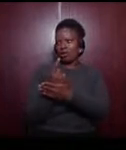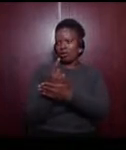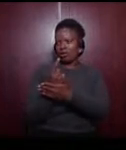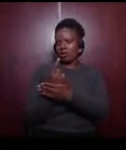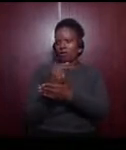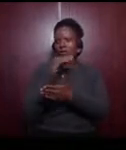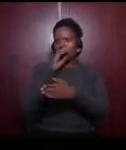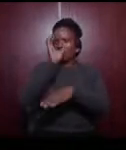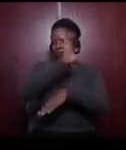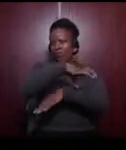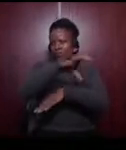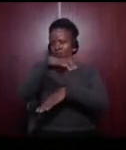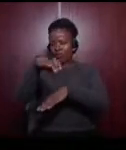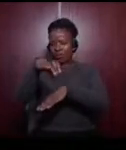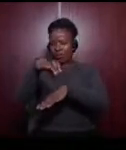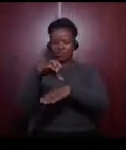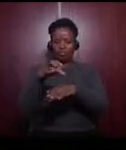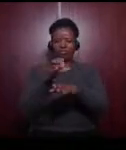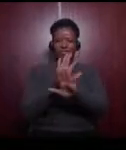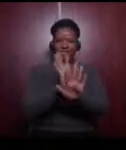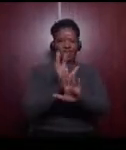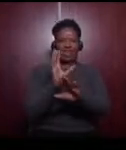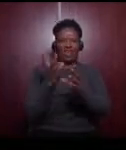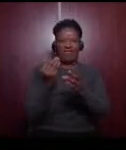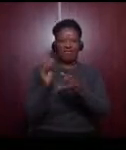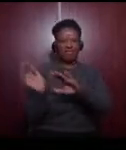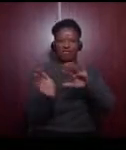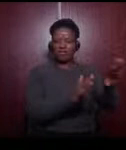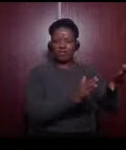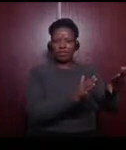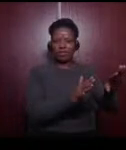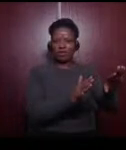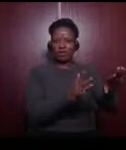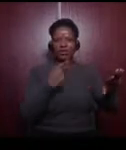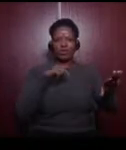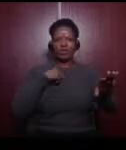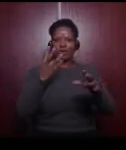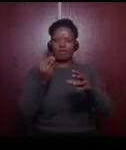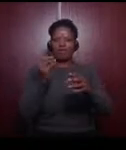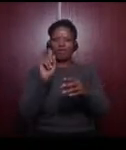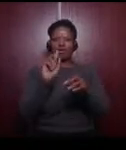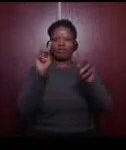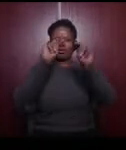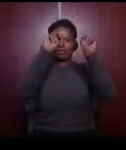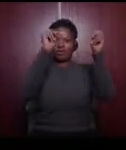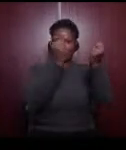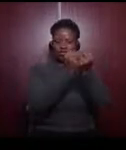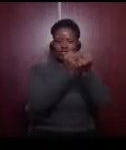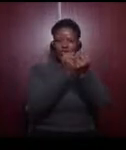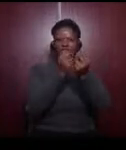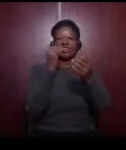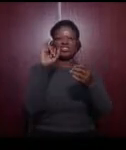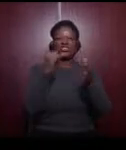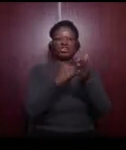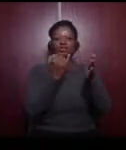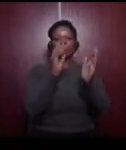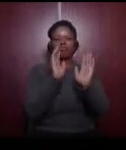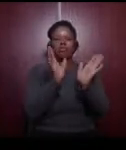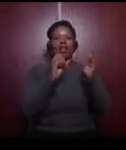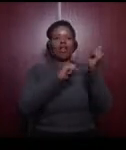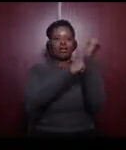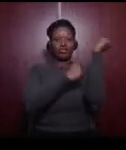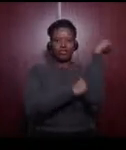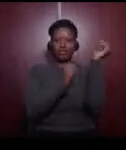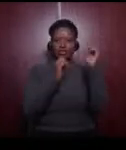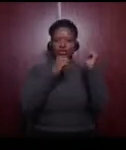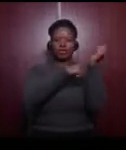province, local and national, because I get province. So it just some structures are nje. But le province